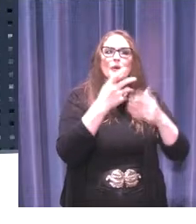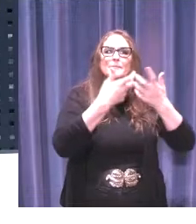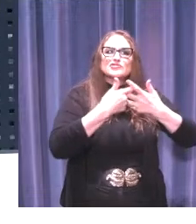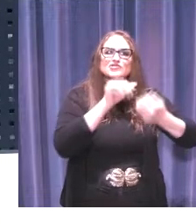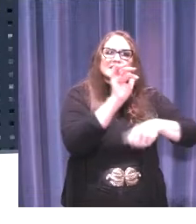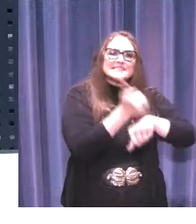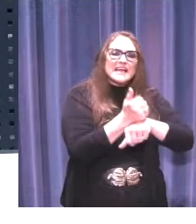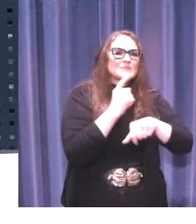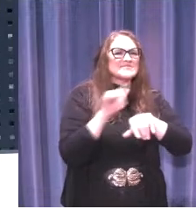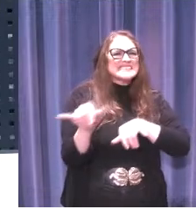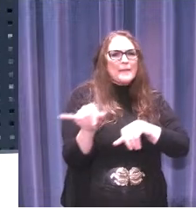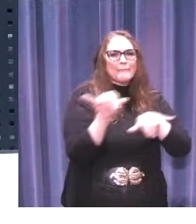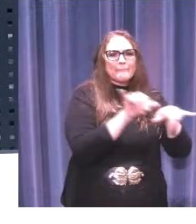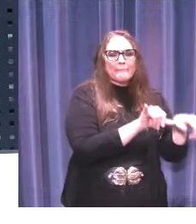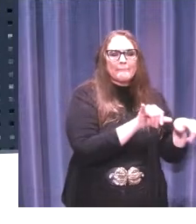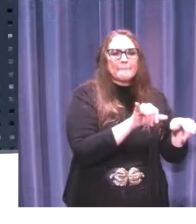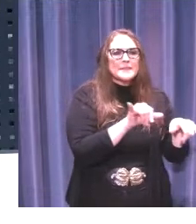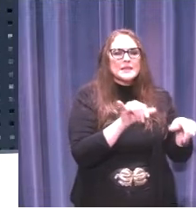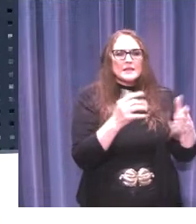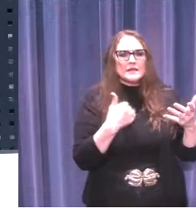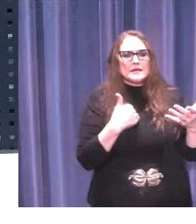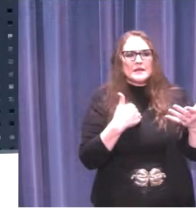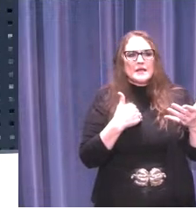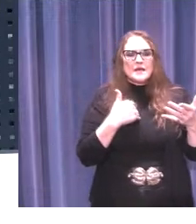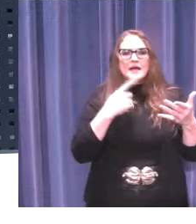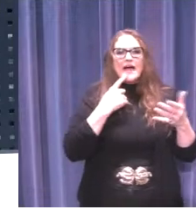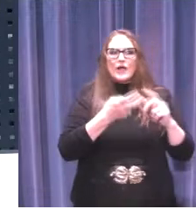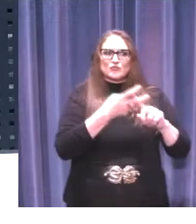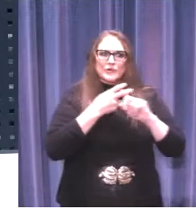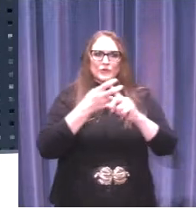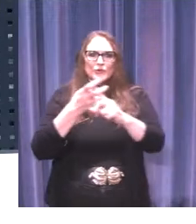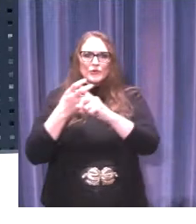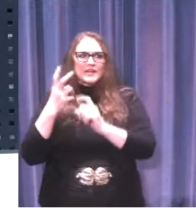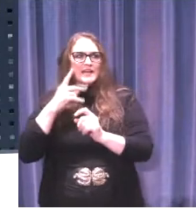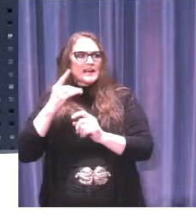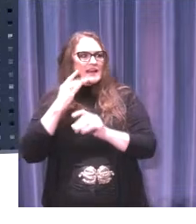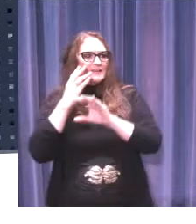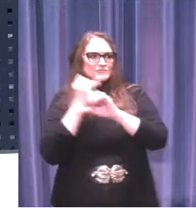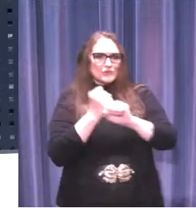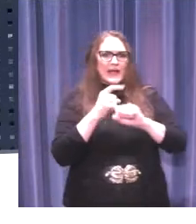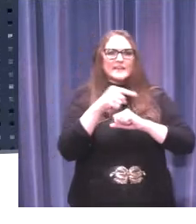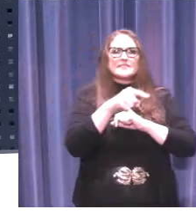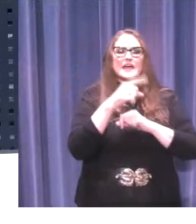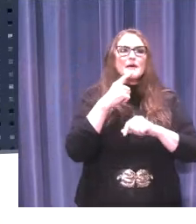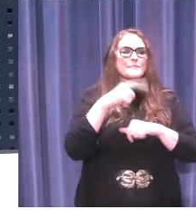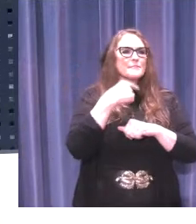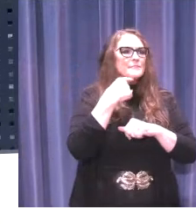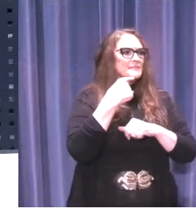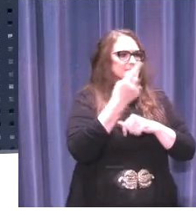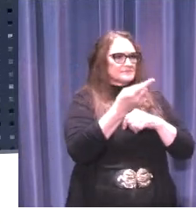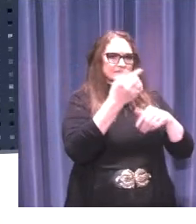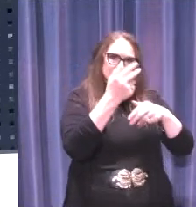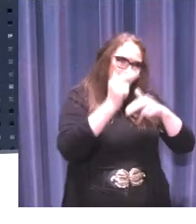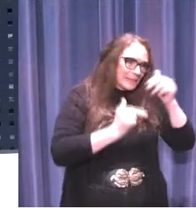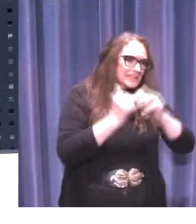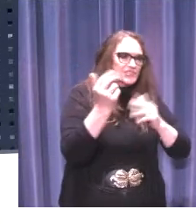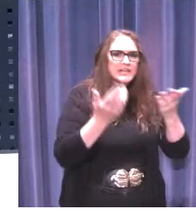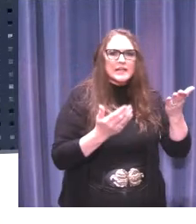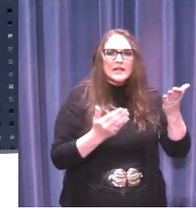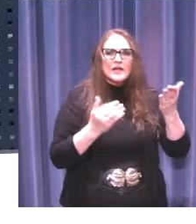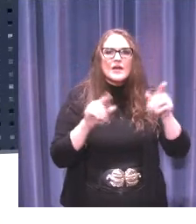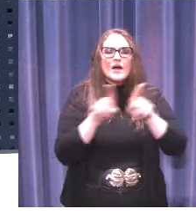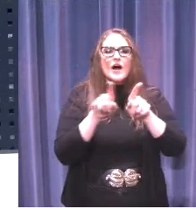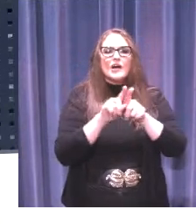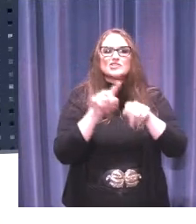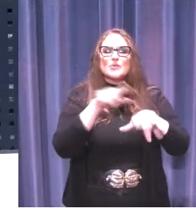was the same thing. I recruited them, I attracted them, built the building. Also